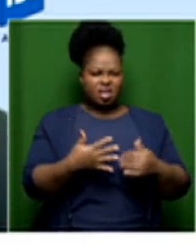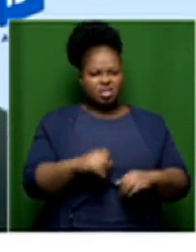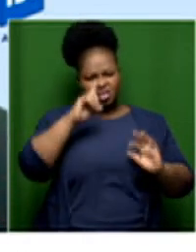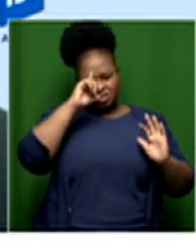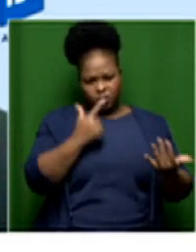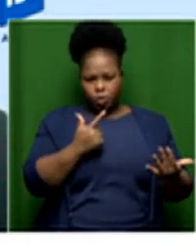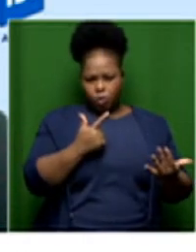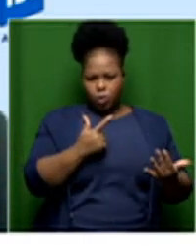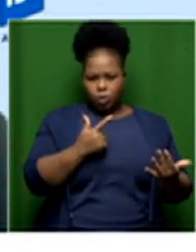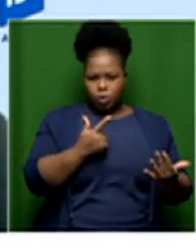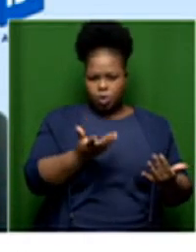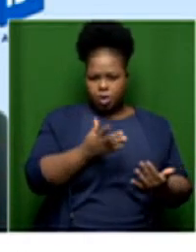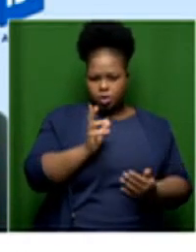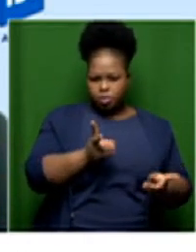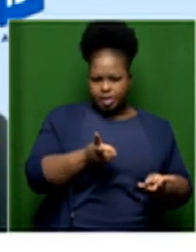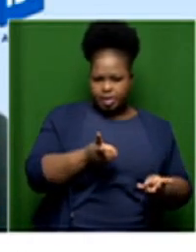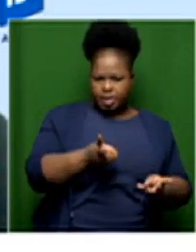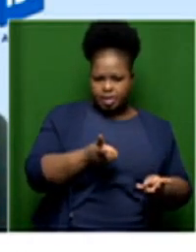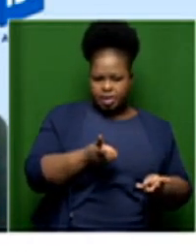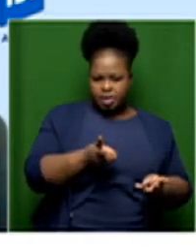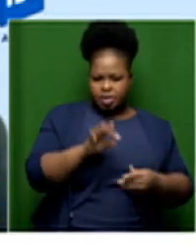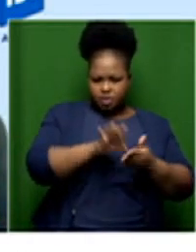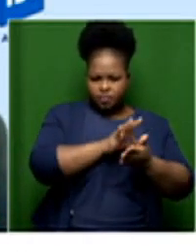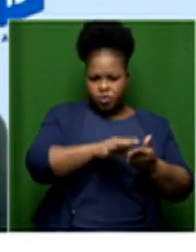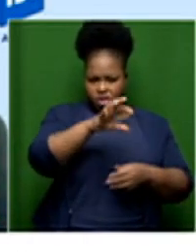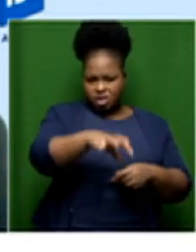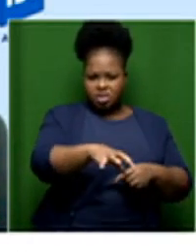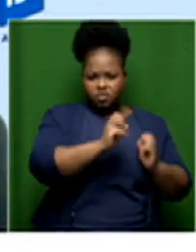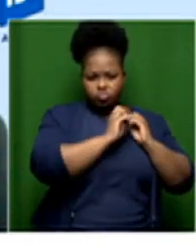7 o'clock, is it? The voting stations?